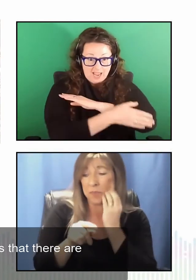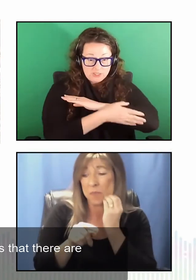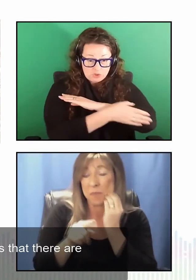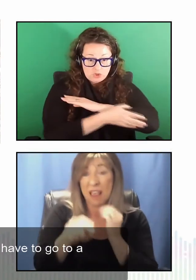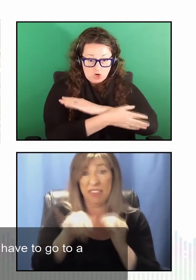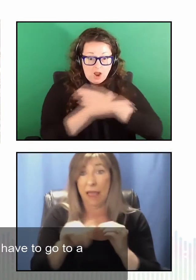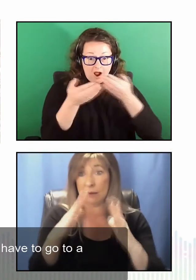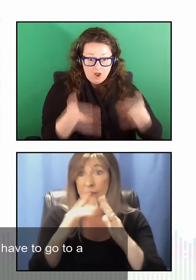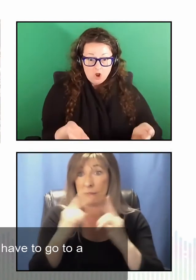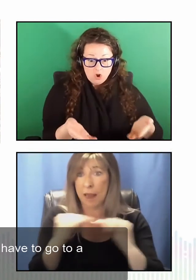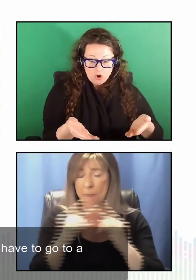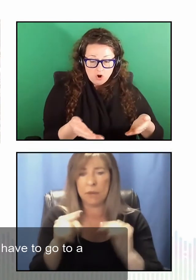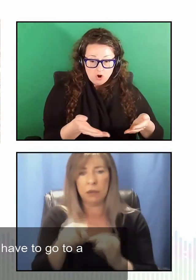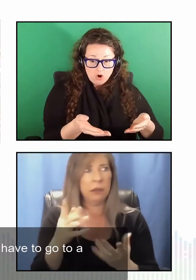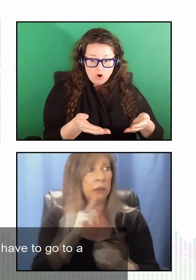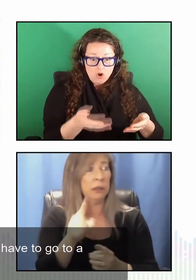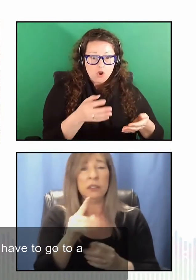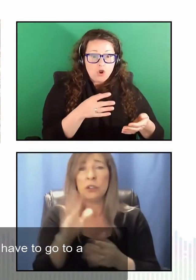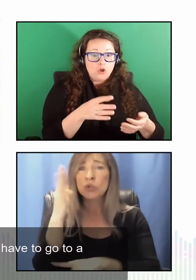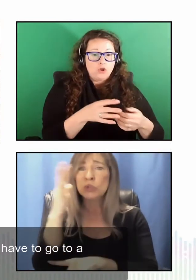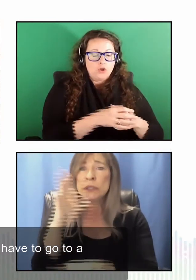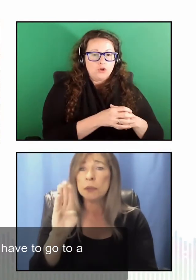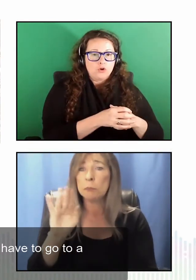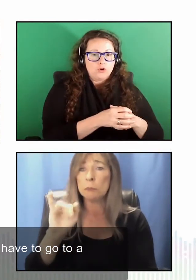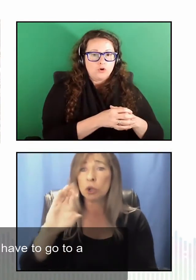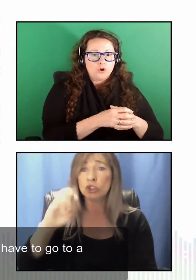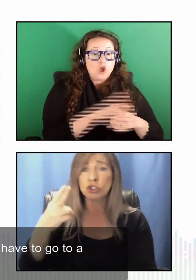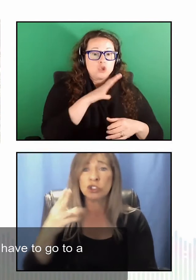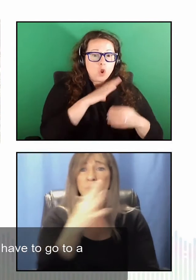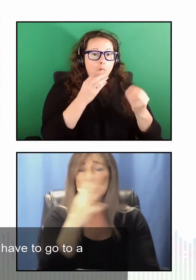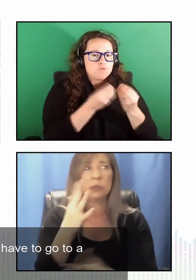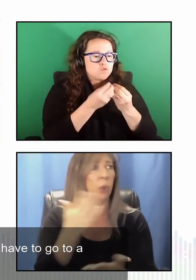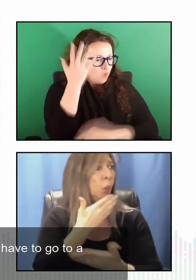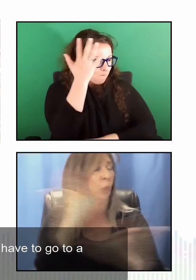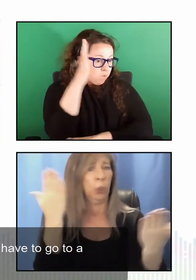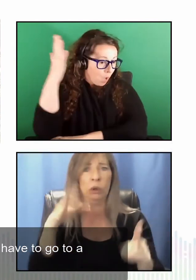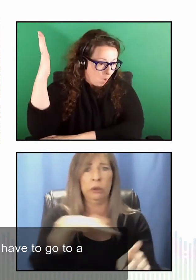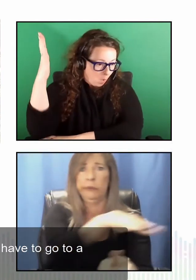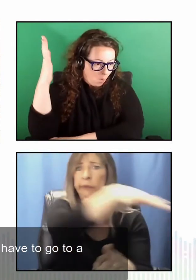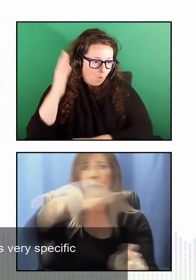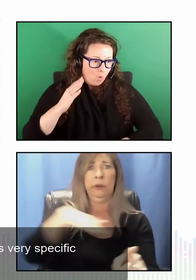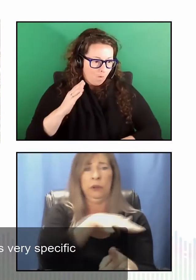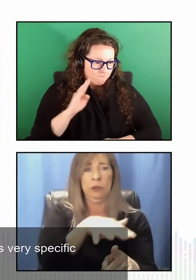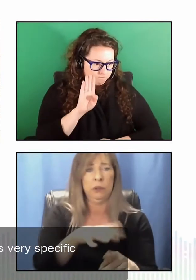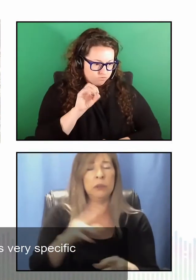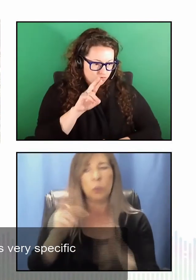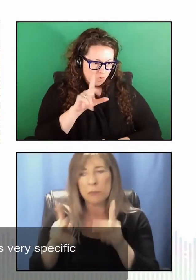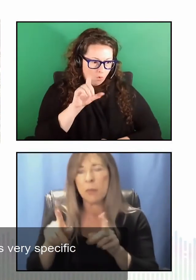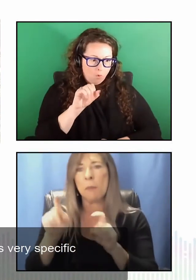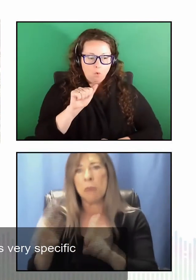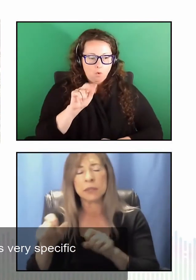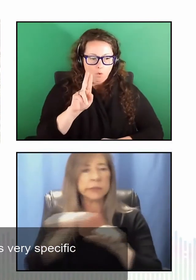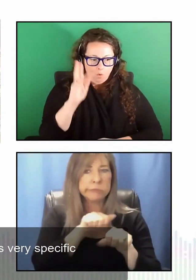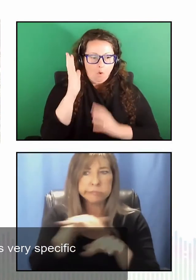there are no birch trees around that area, and around one area, and the people have to go to a certain area,